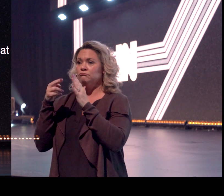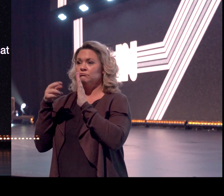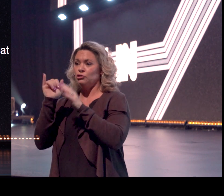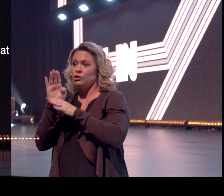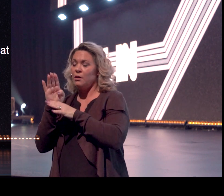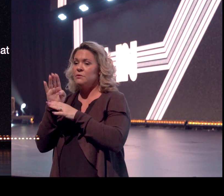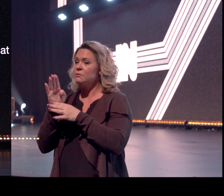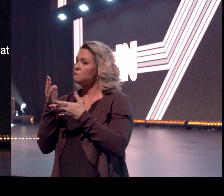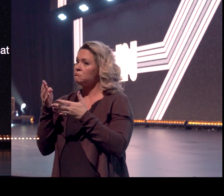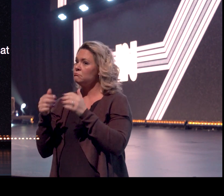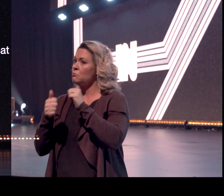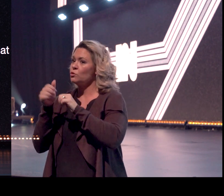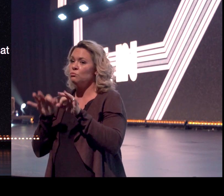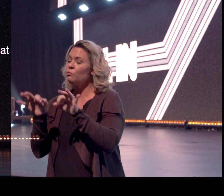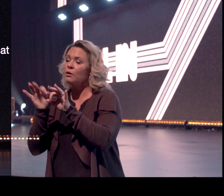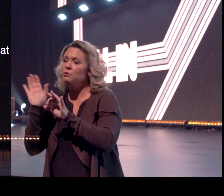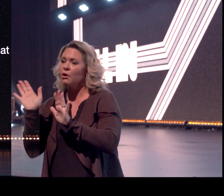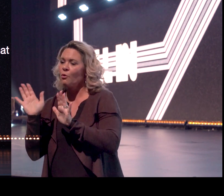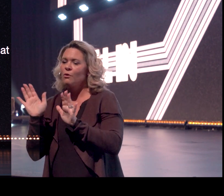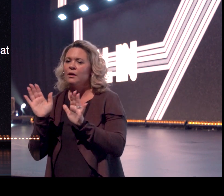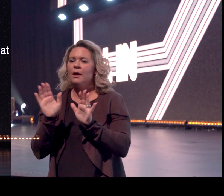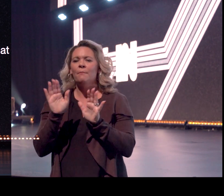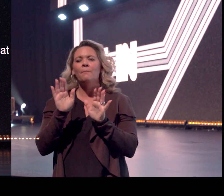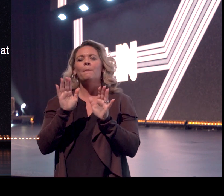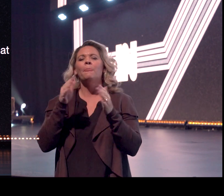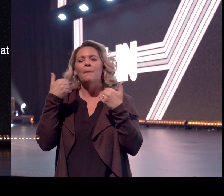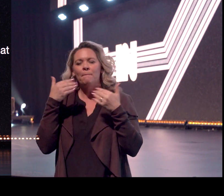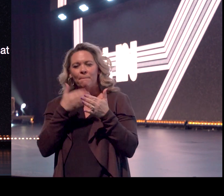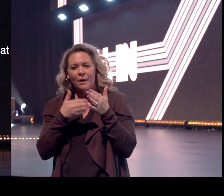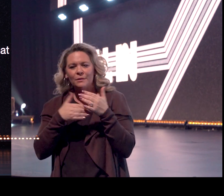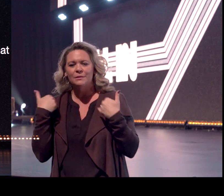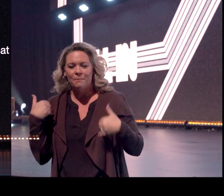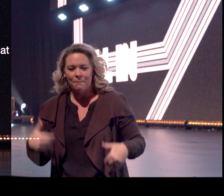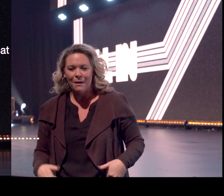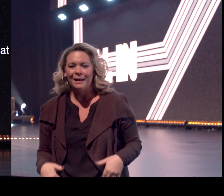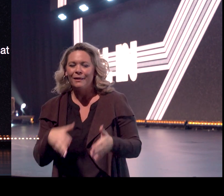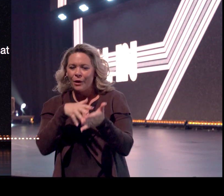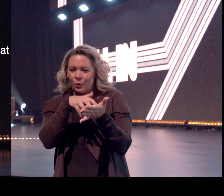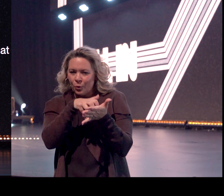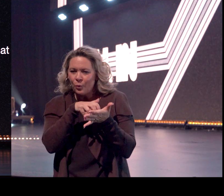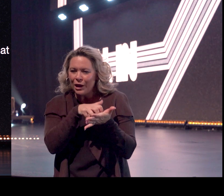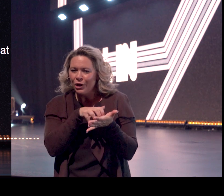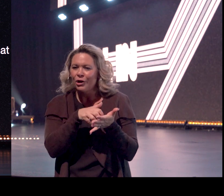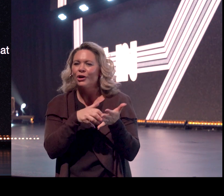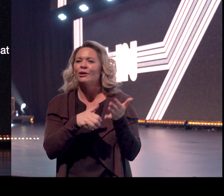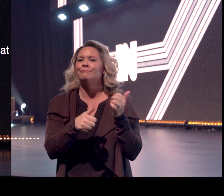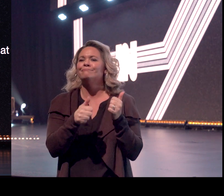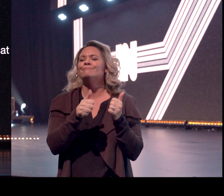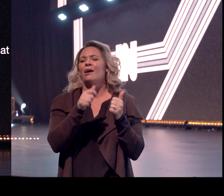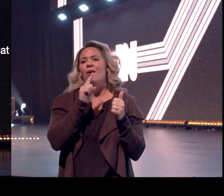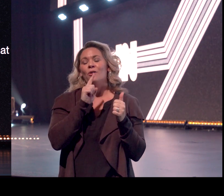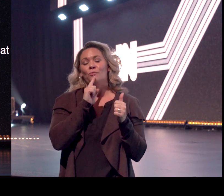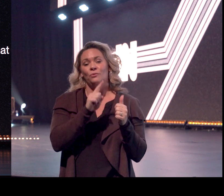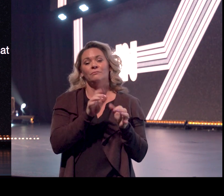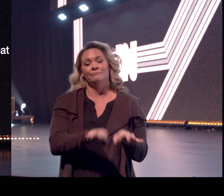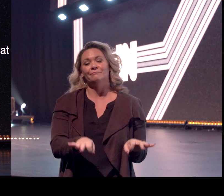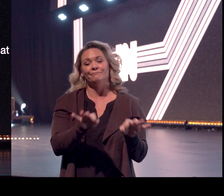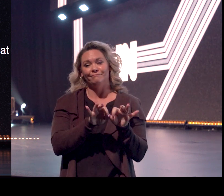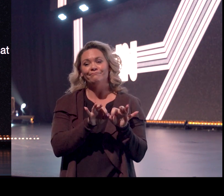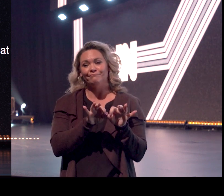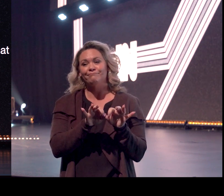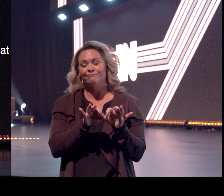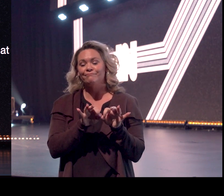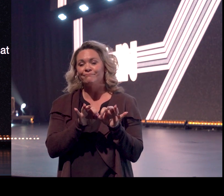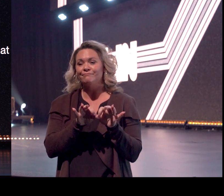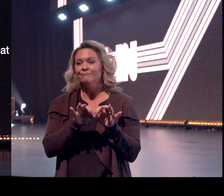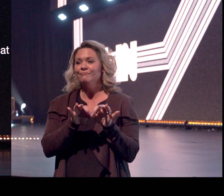matter the most. On the contrary, those parts of the body that seem weaker are what? Say it out loud. Indispensable. That's